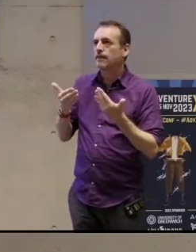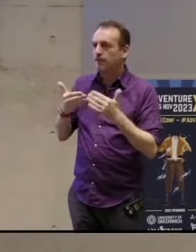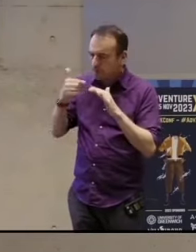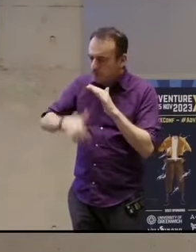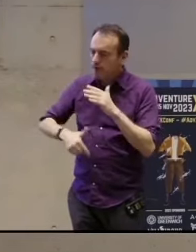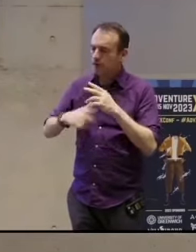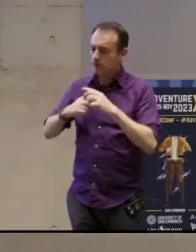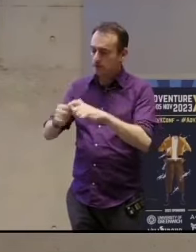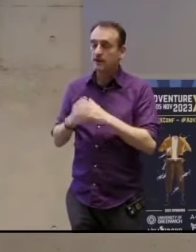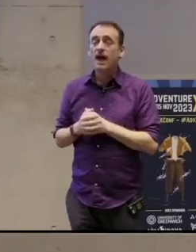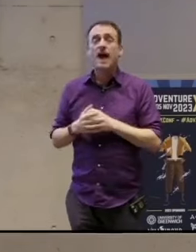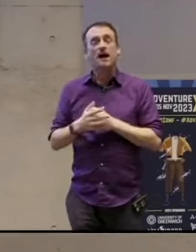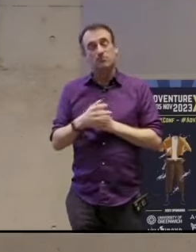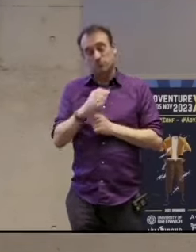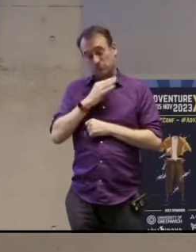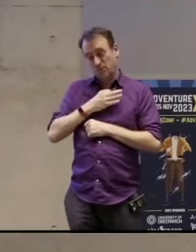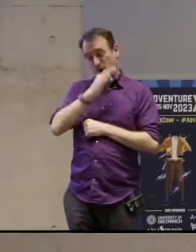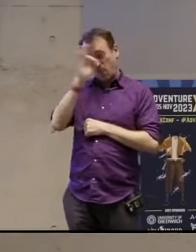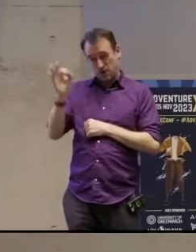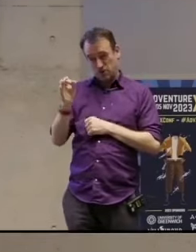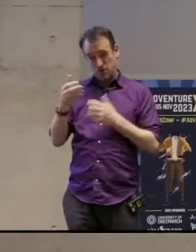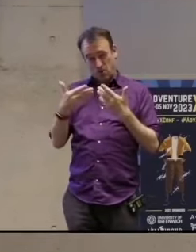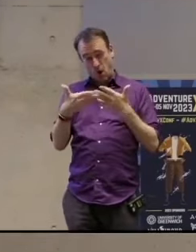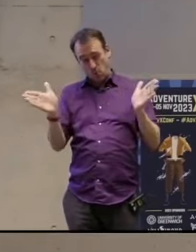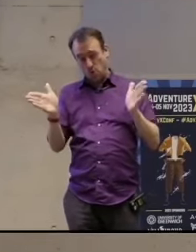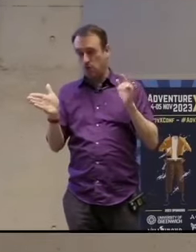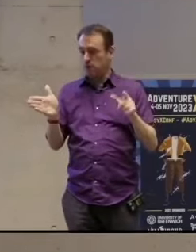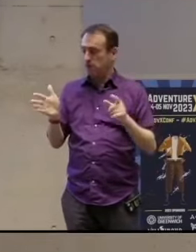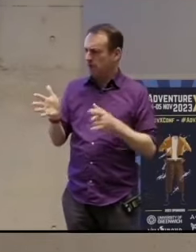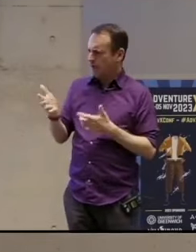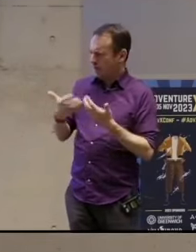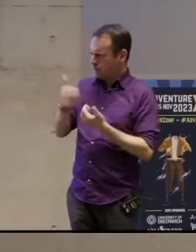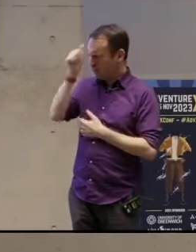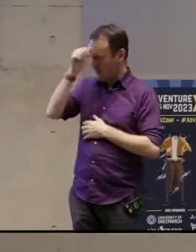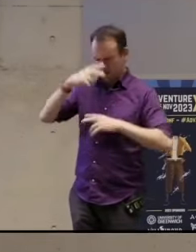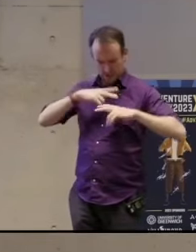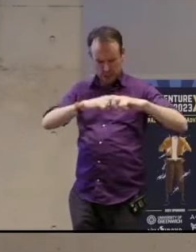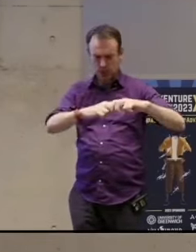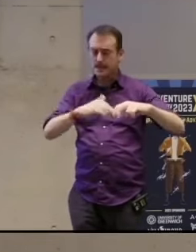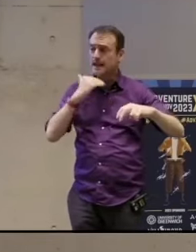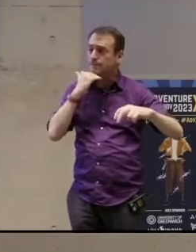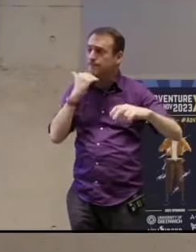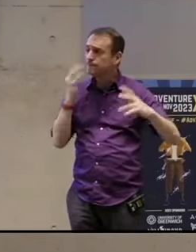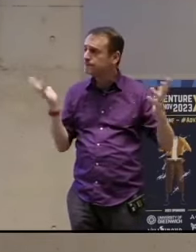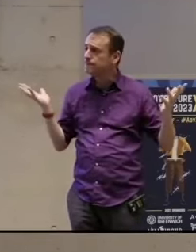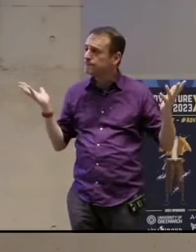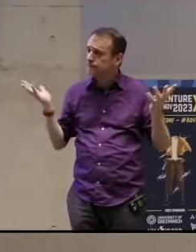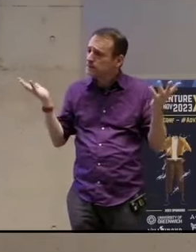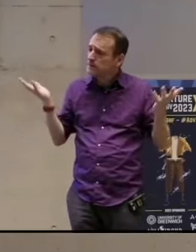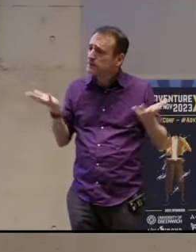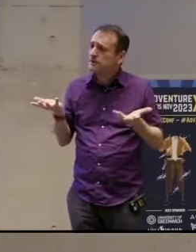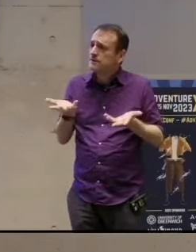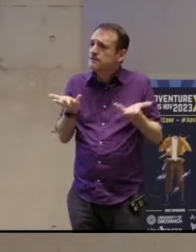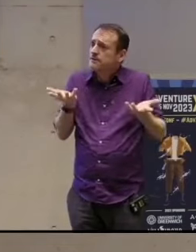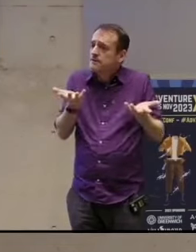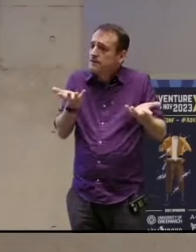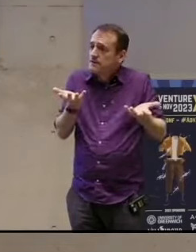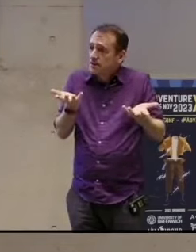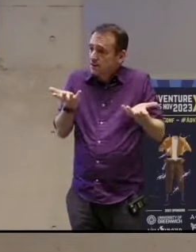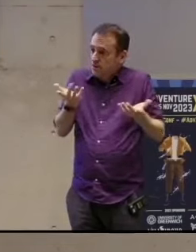open-ended question, but sort of how do you know when enough is enough? How do you know, like, okay, actually, there's